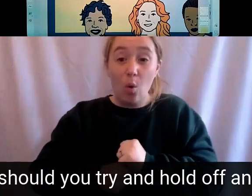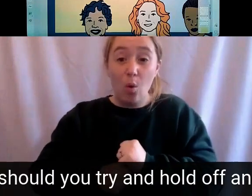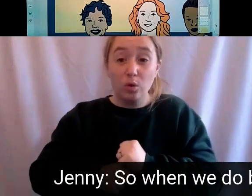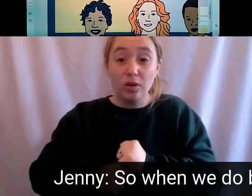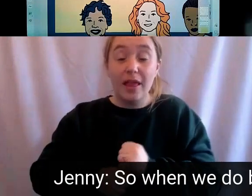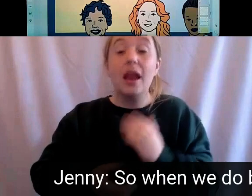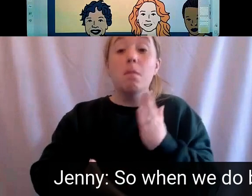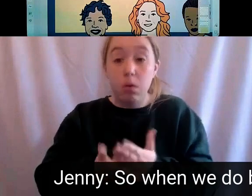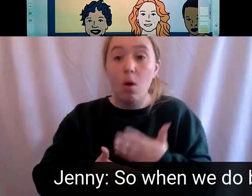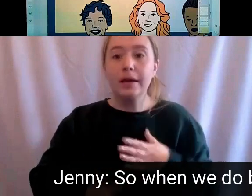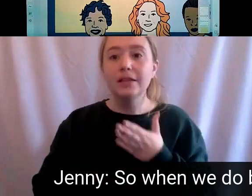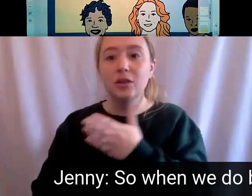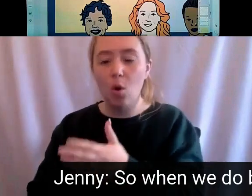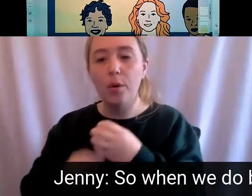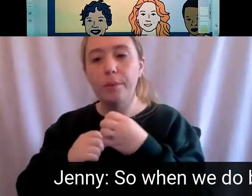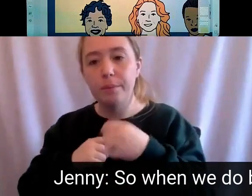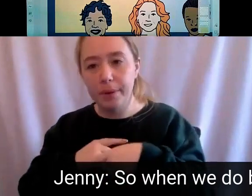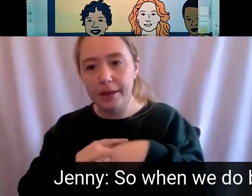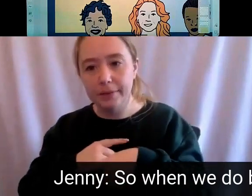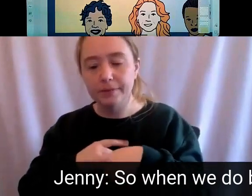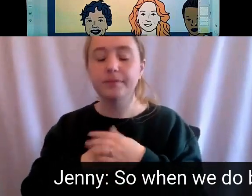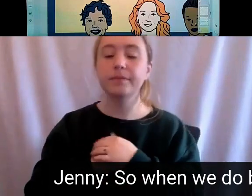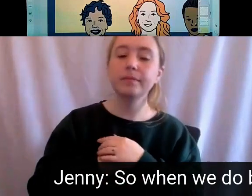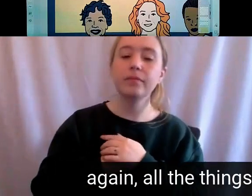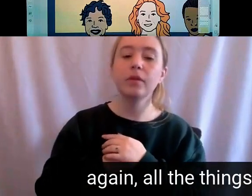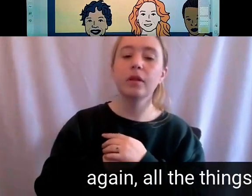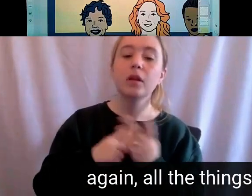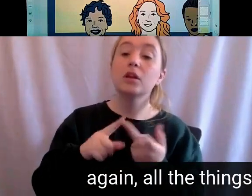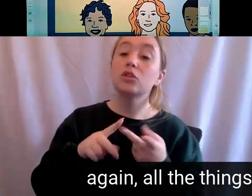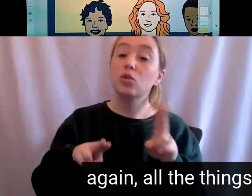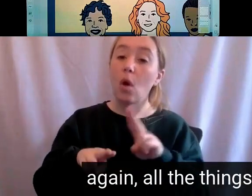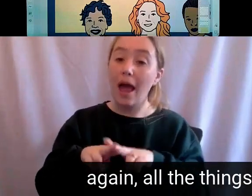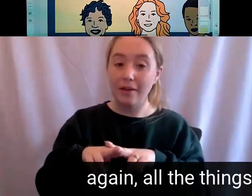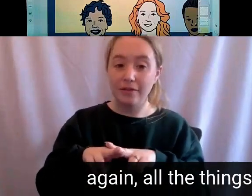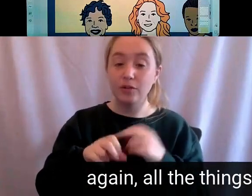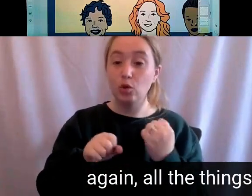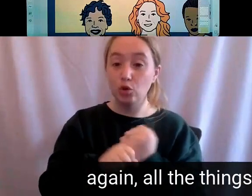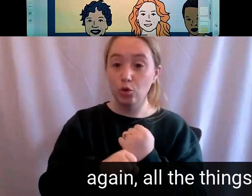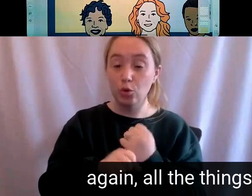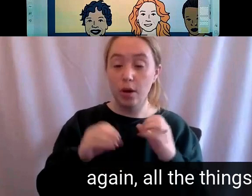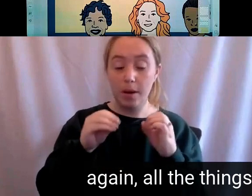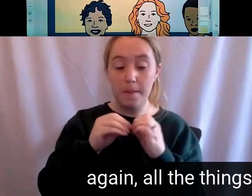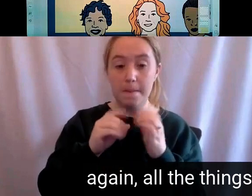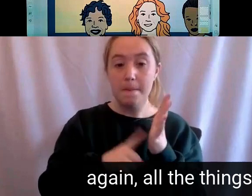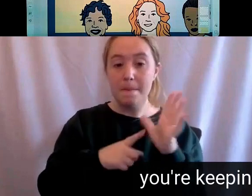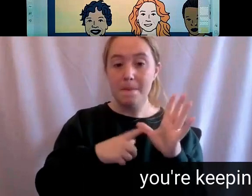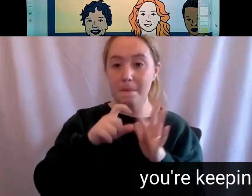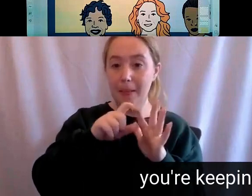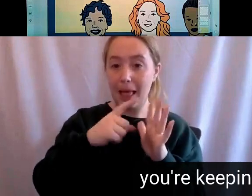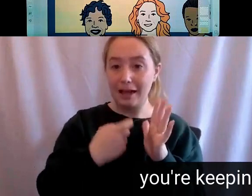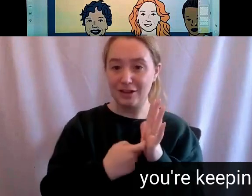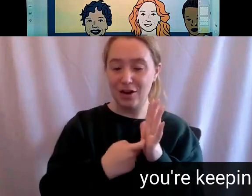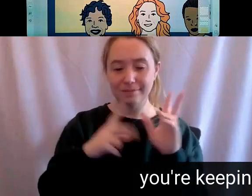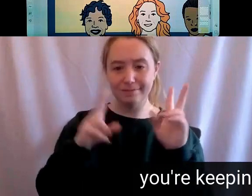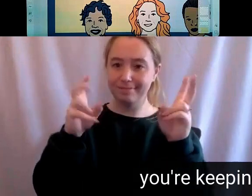need to go? So when we do bladder retraining with you, again, somebody out there, see, look, all the things I forgot to put in here. You're keeping